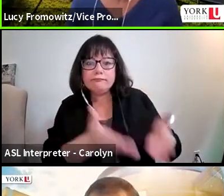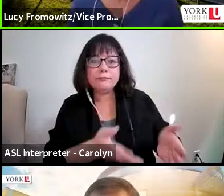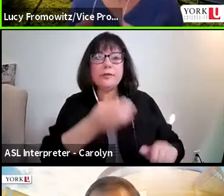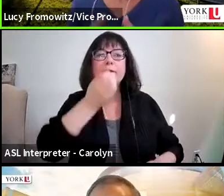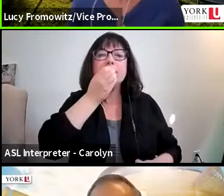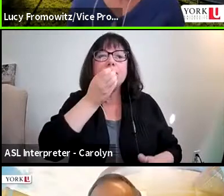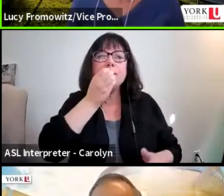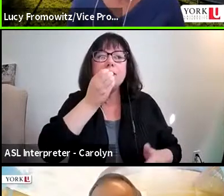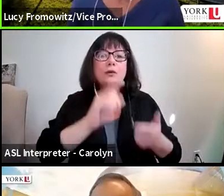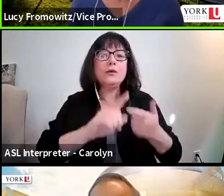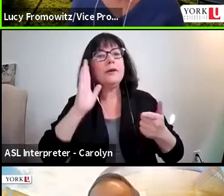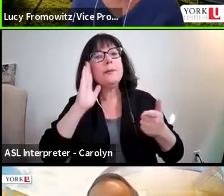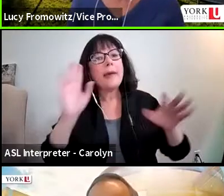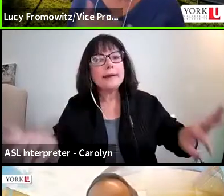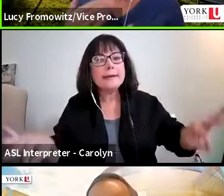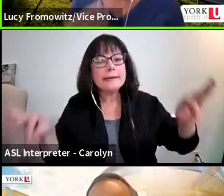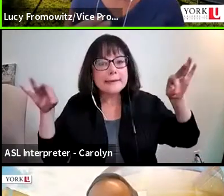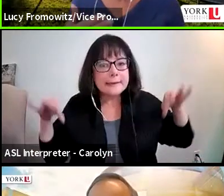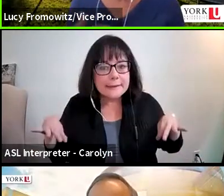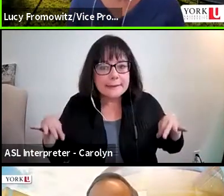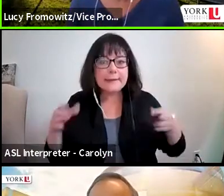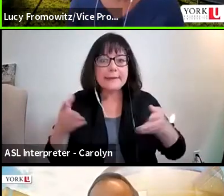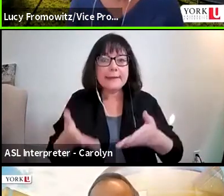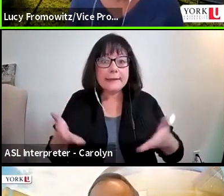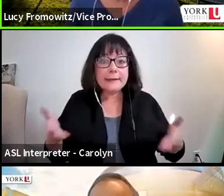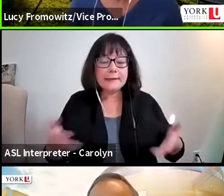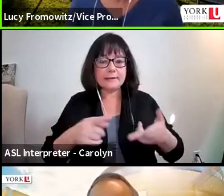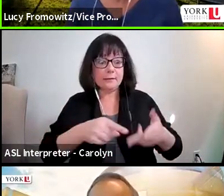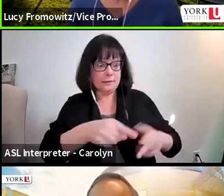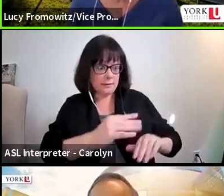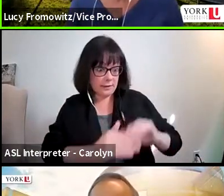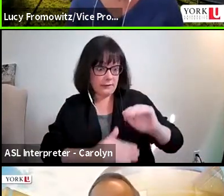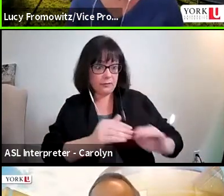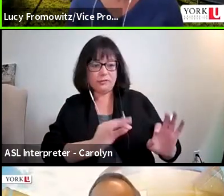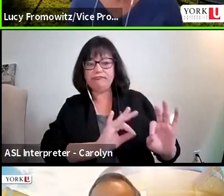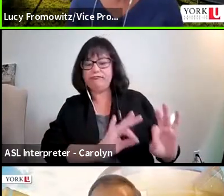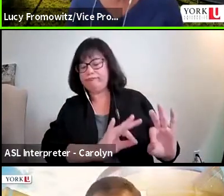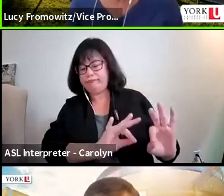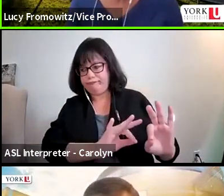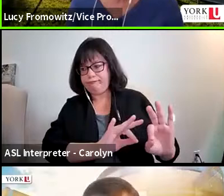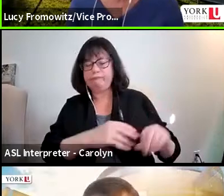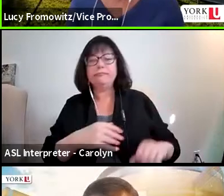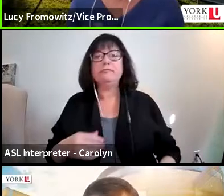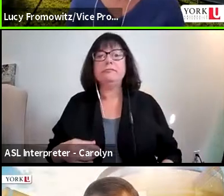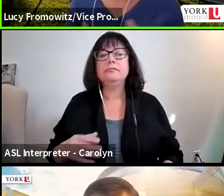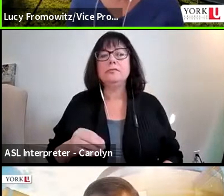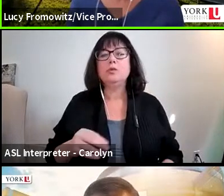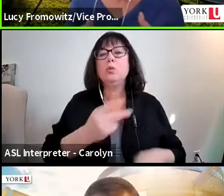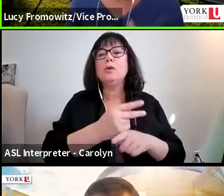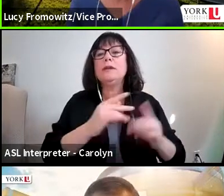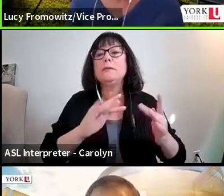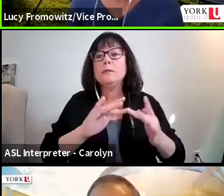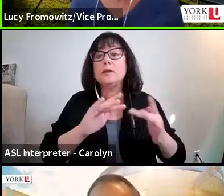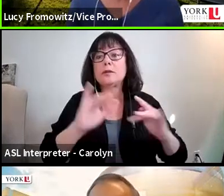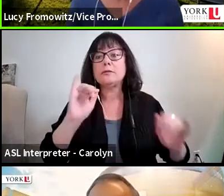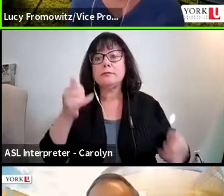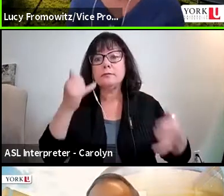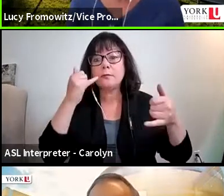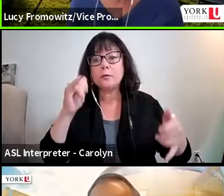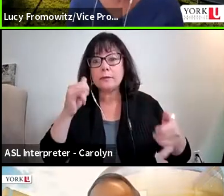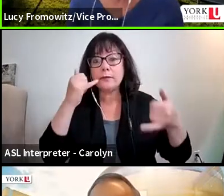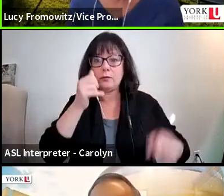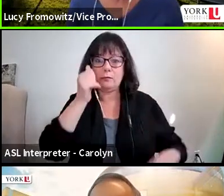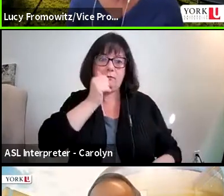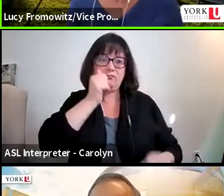they're comfortable, and we touch base with them by phone once to twice every